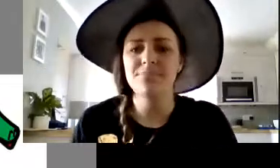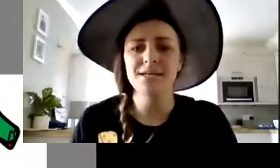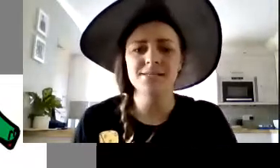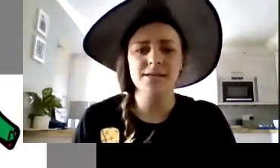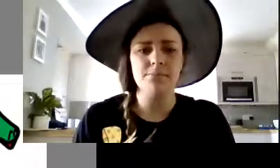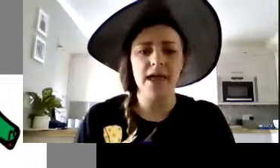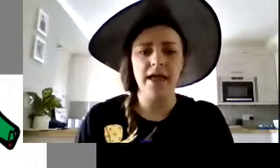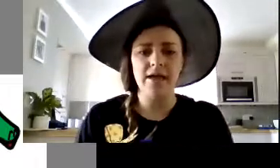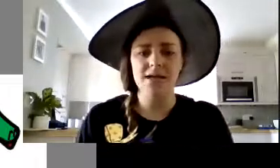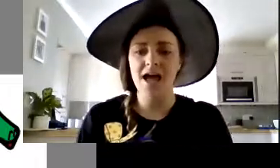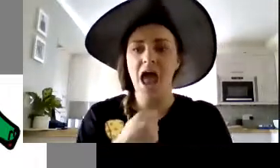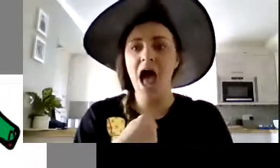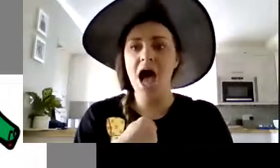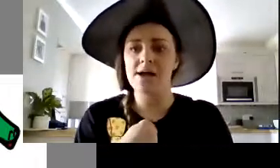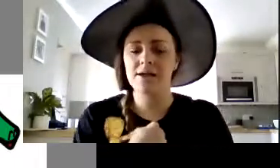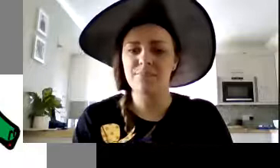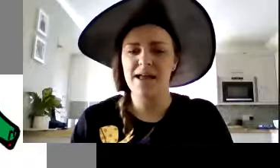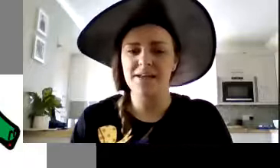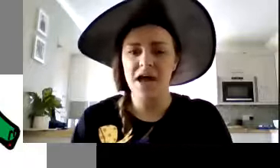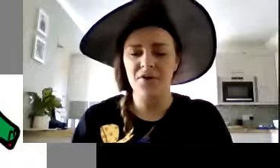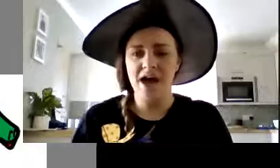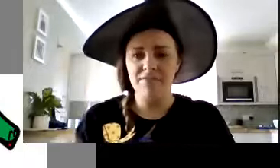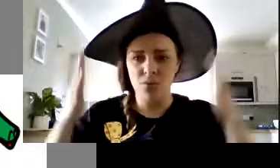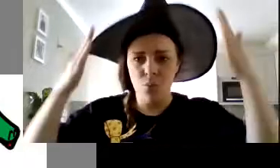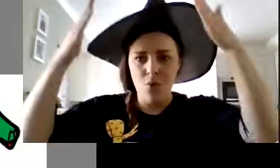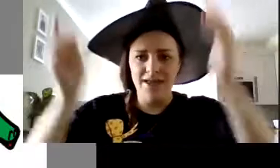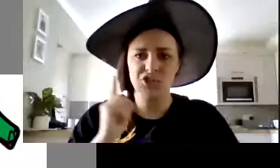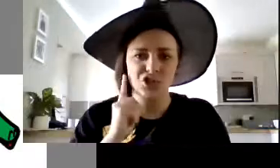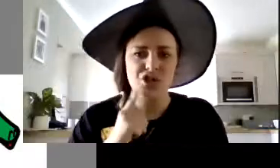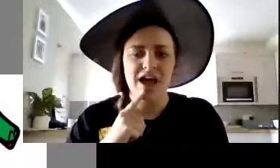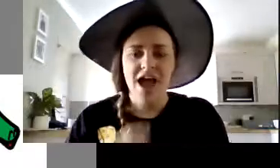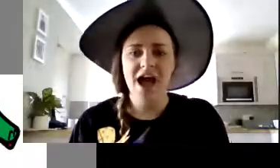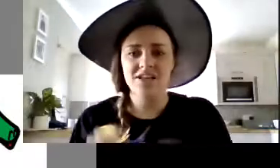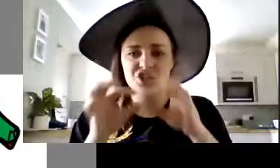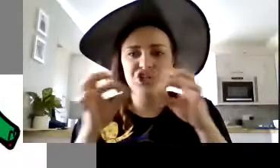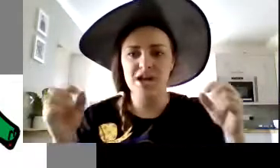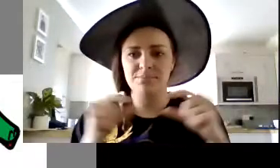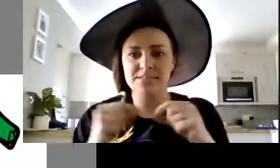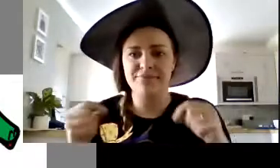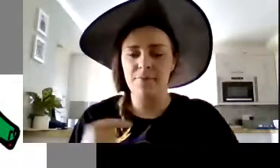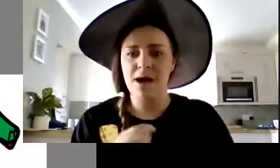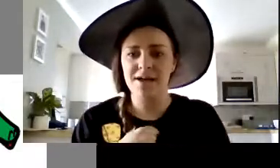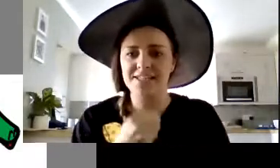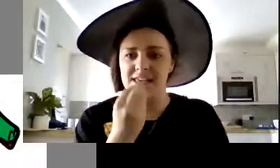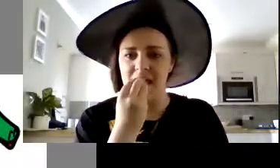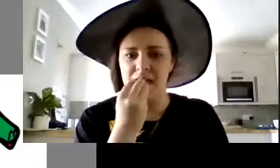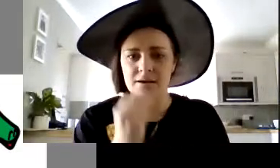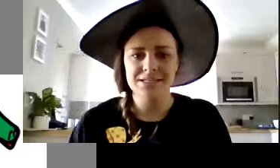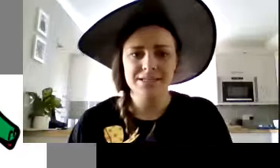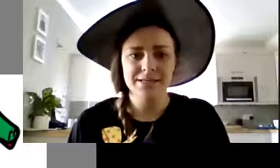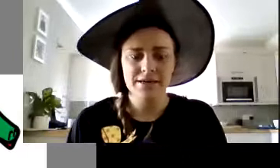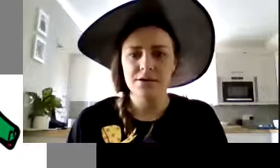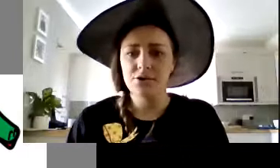as mean as can be, "and I'm planning on having witch and chips for my